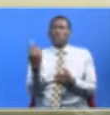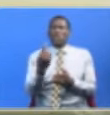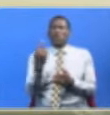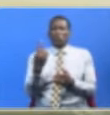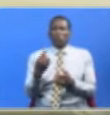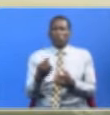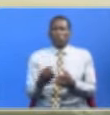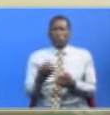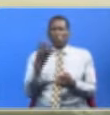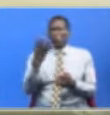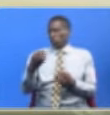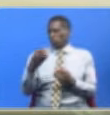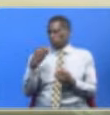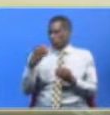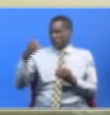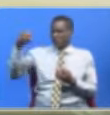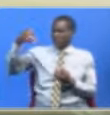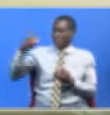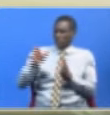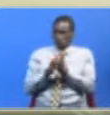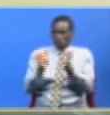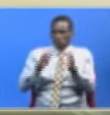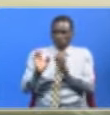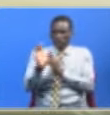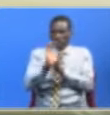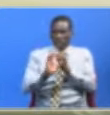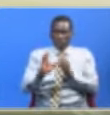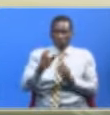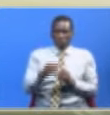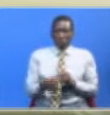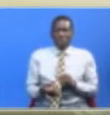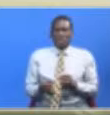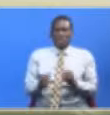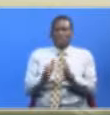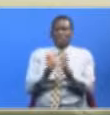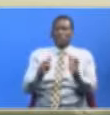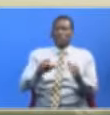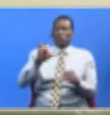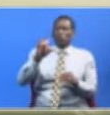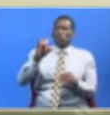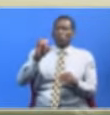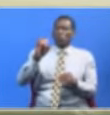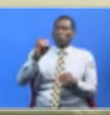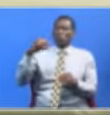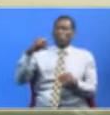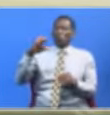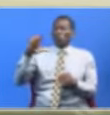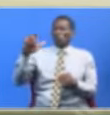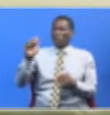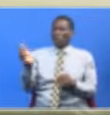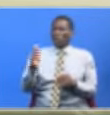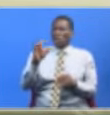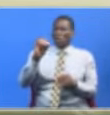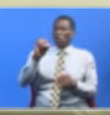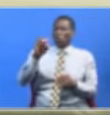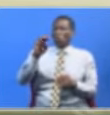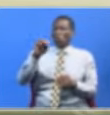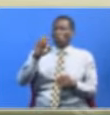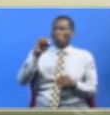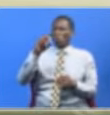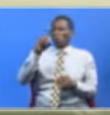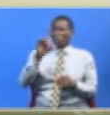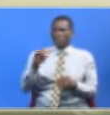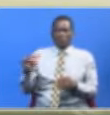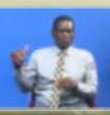four-star general in the country, General Francis Omondi Ogola, being flown into